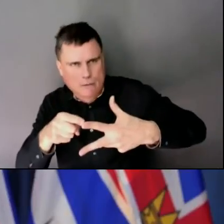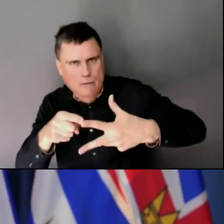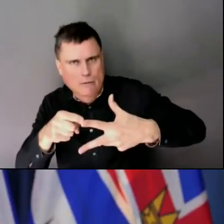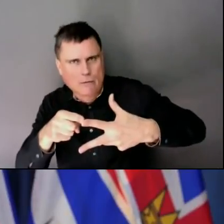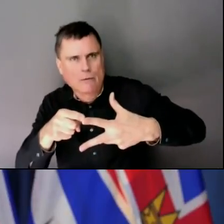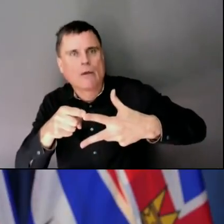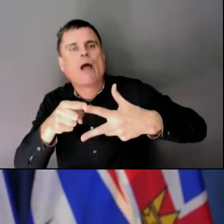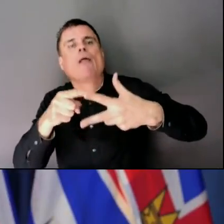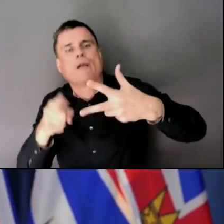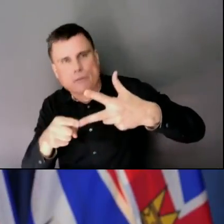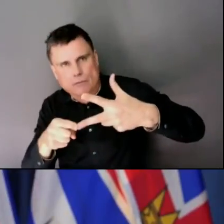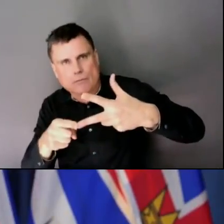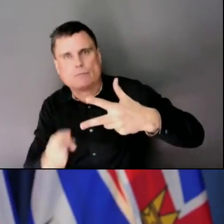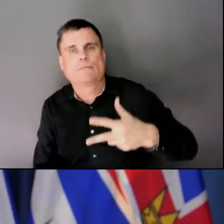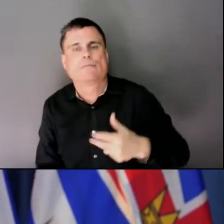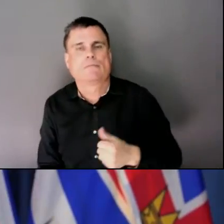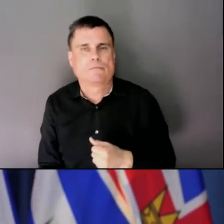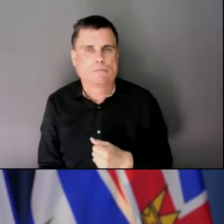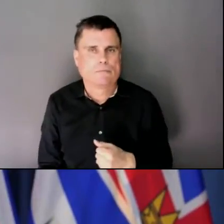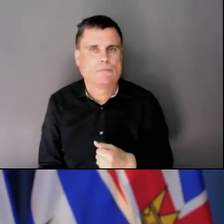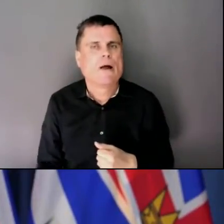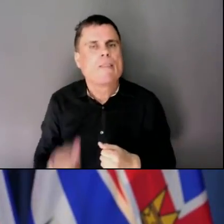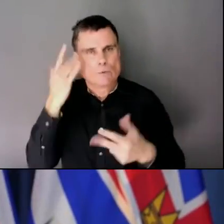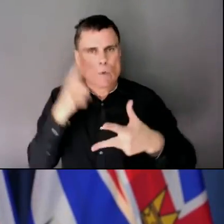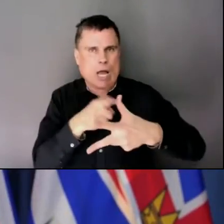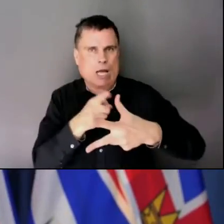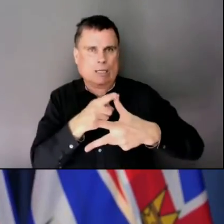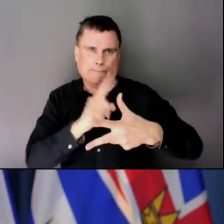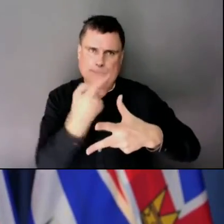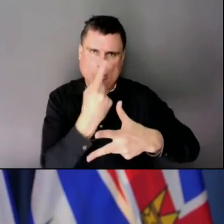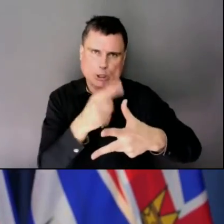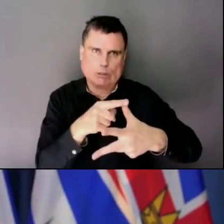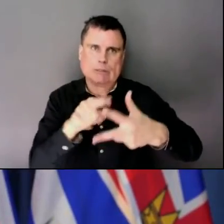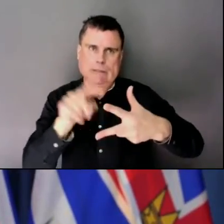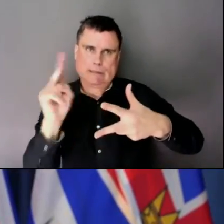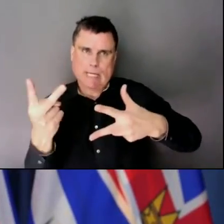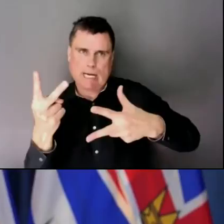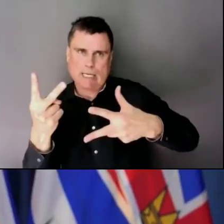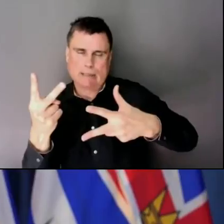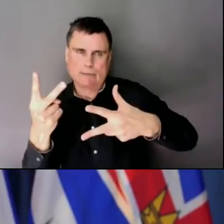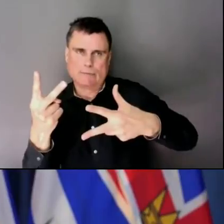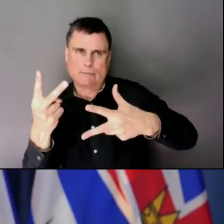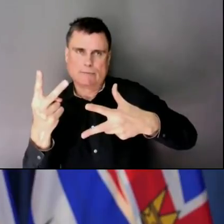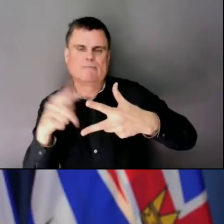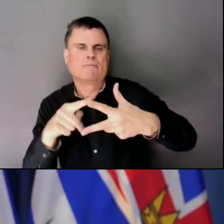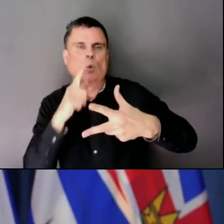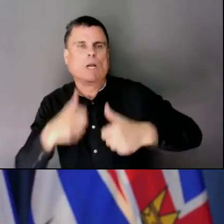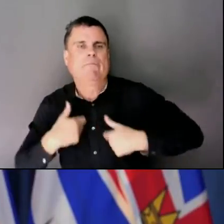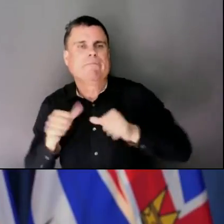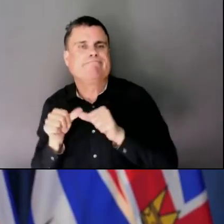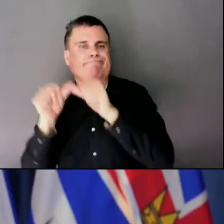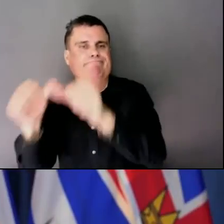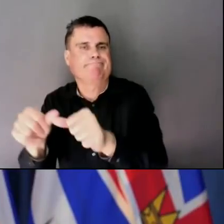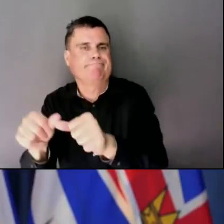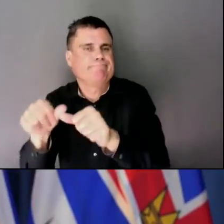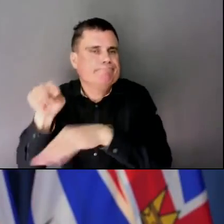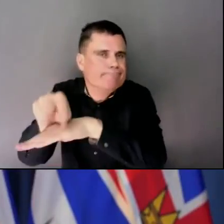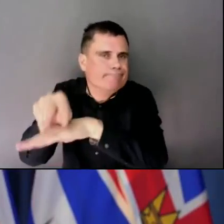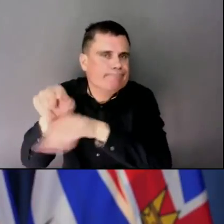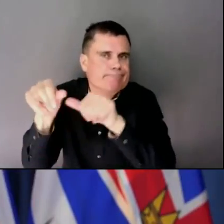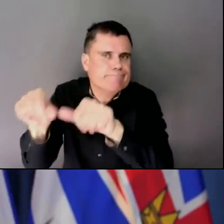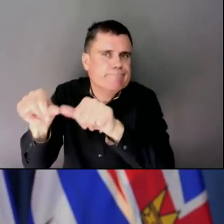assisted living, and that's why that priority has been put in place. As you can see in the first phase, everyone over 80 will be